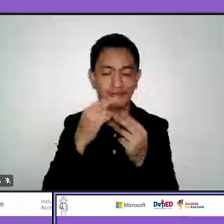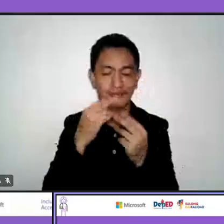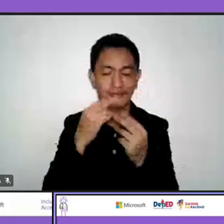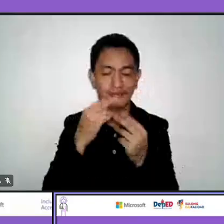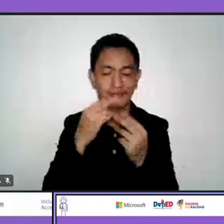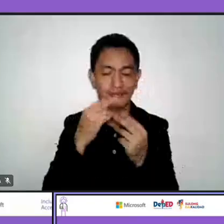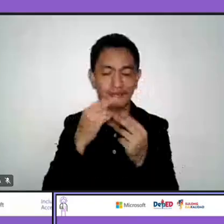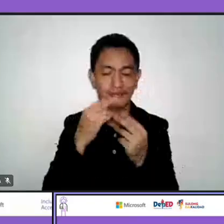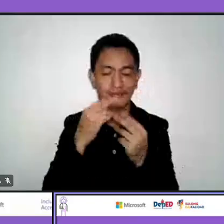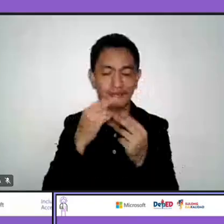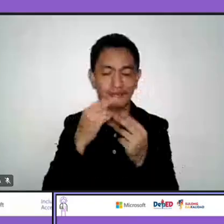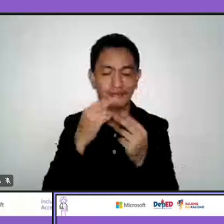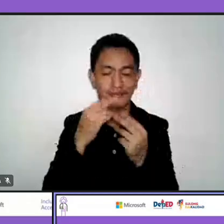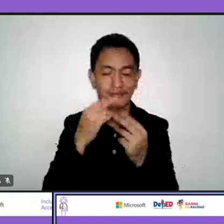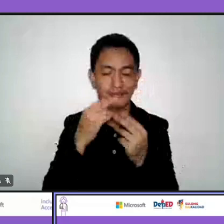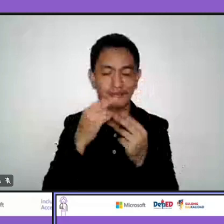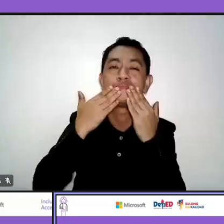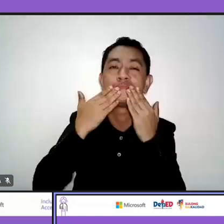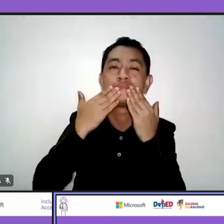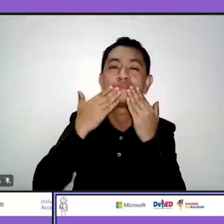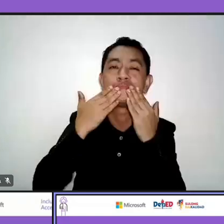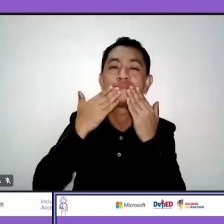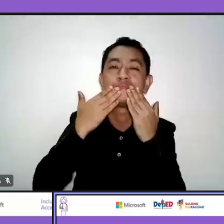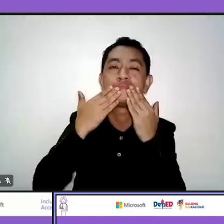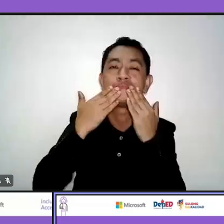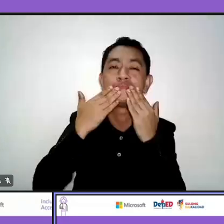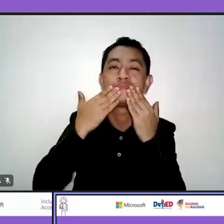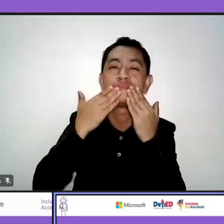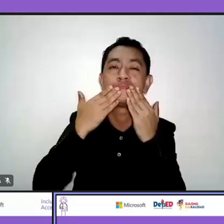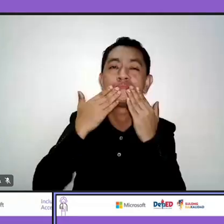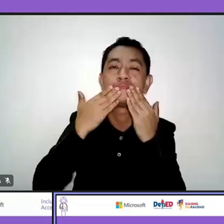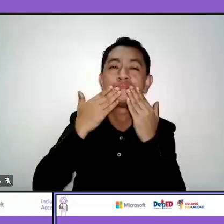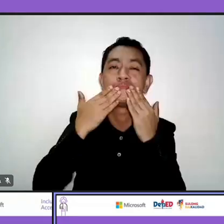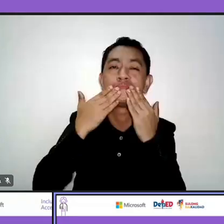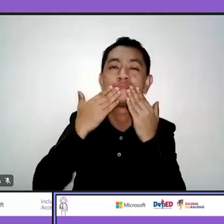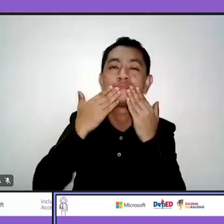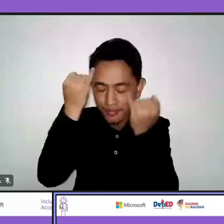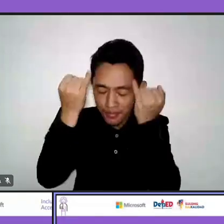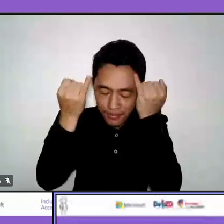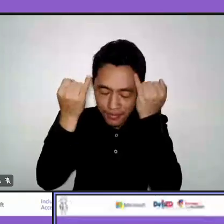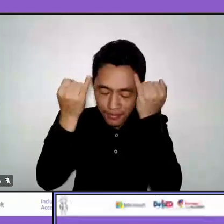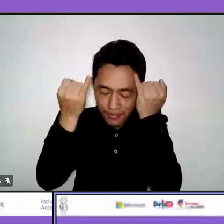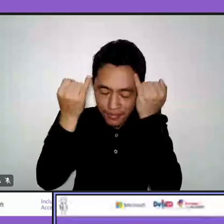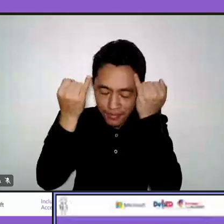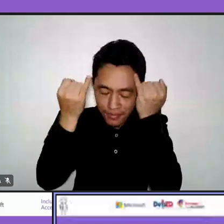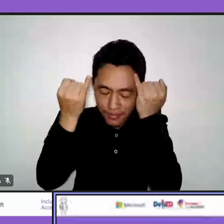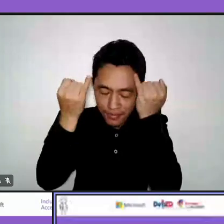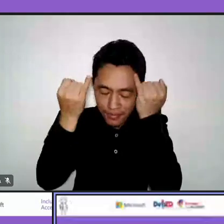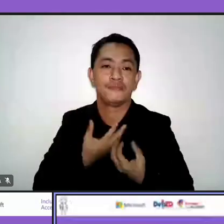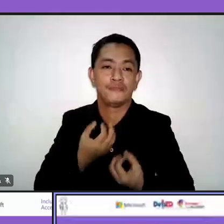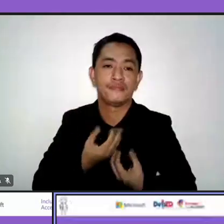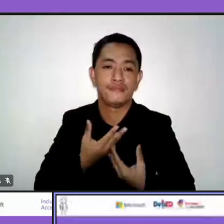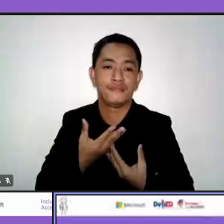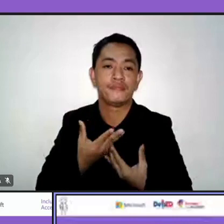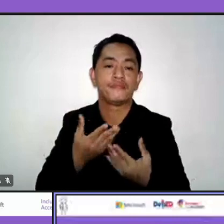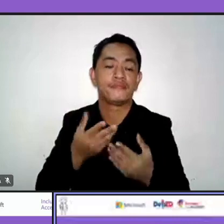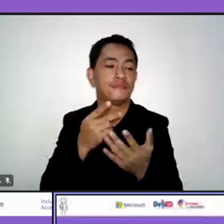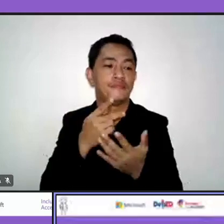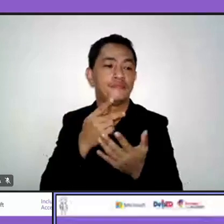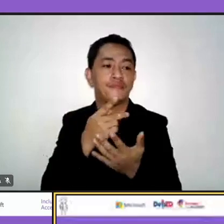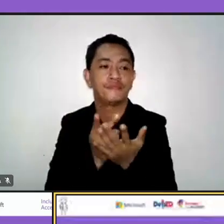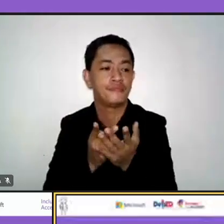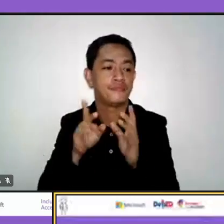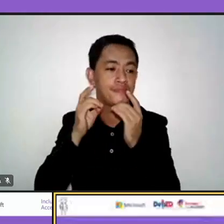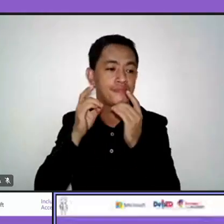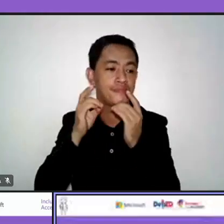Okay, so good morning to all of you, to my co-panelists and to our speakers. Thank you po sa inyong mga inputs,